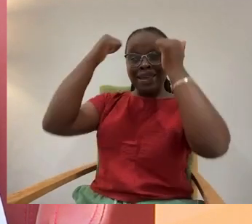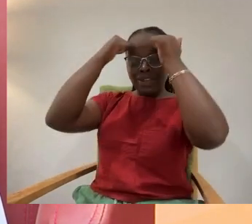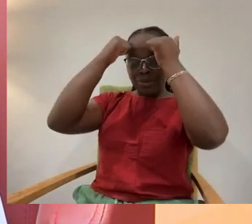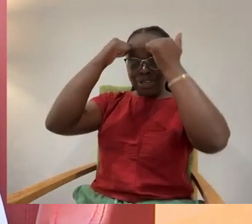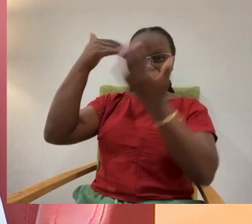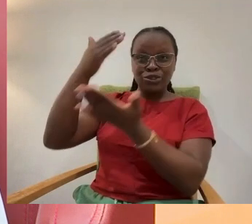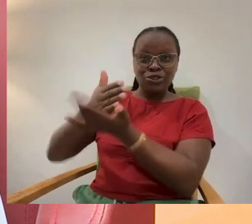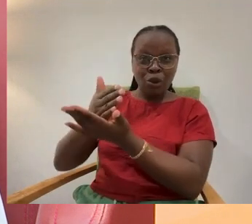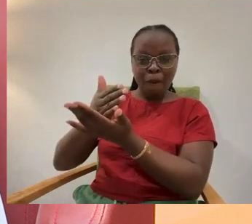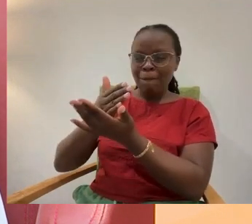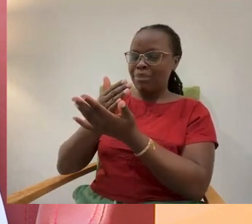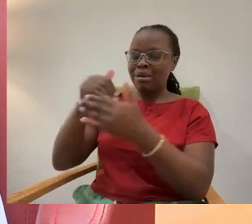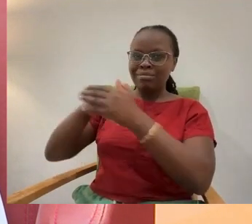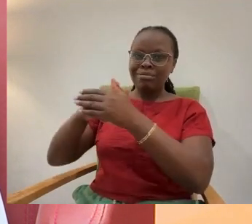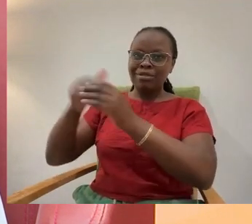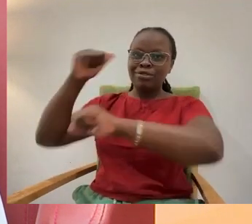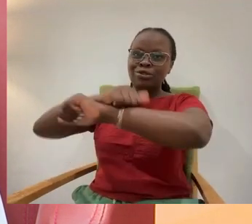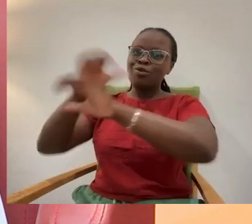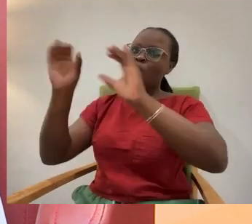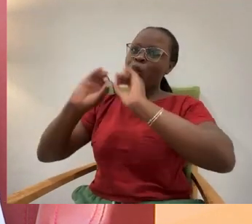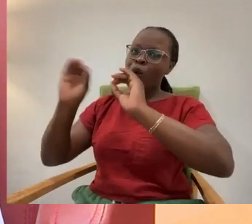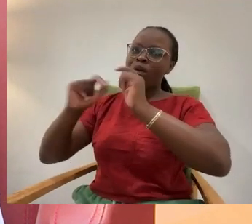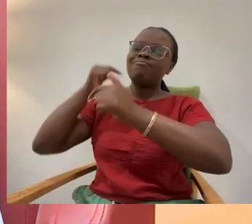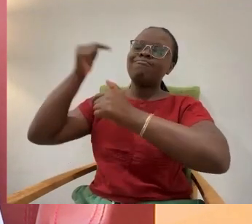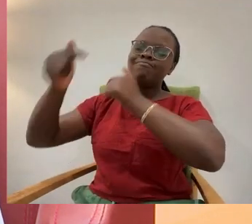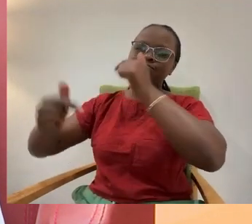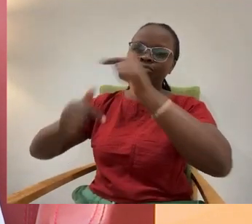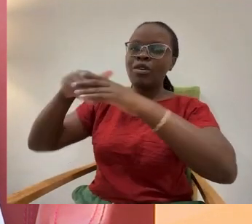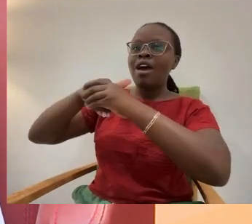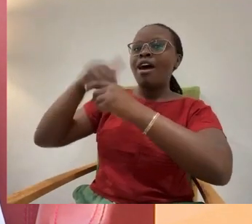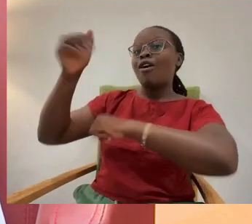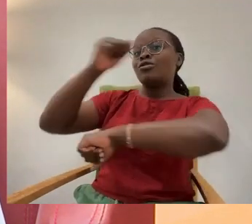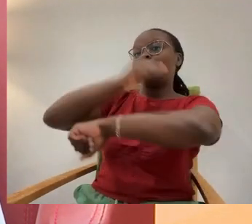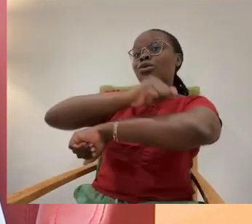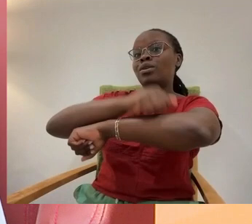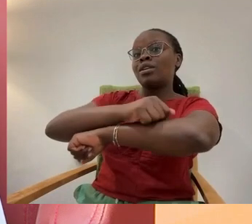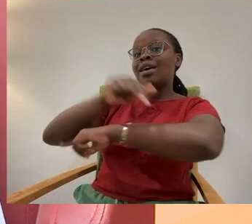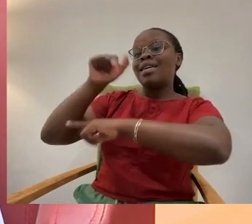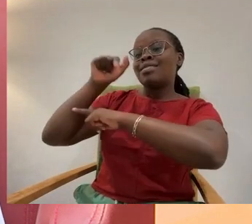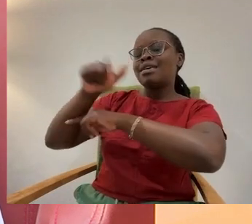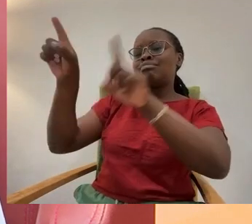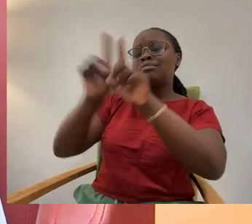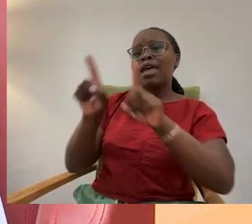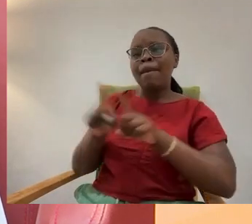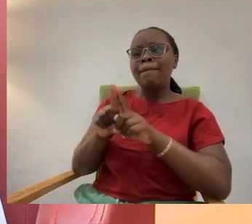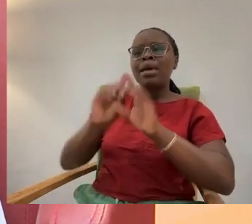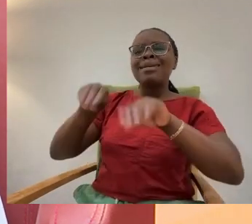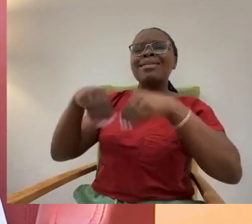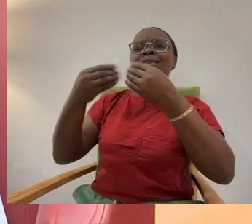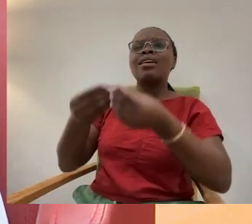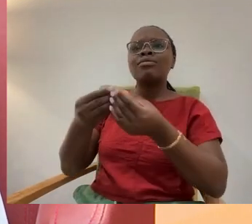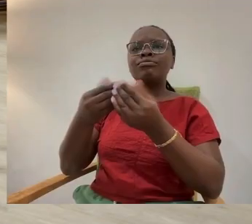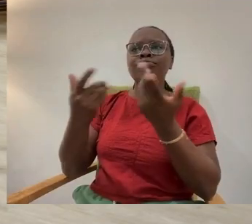in school. It has to continue even out of school. And this also gave the emergence of